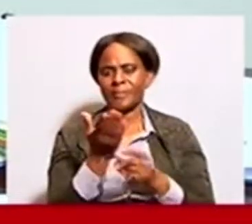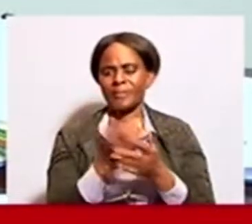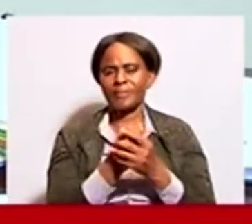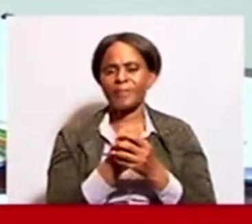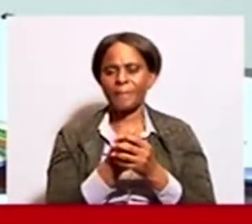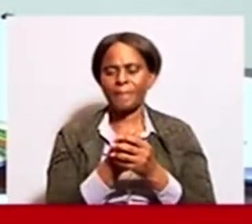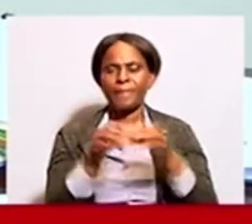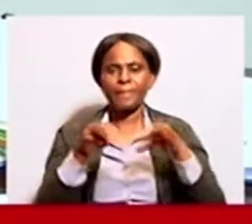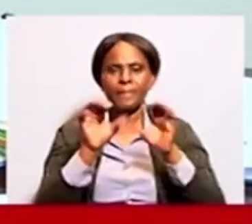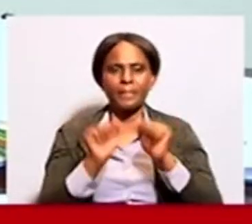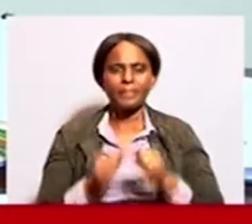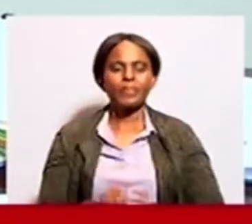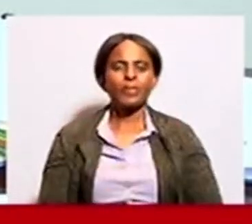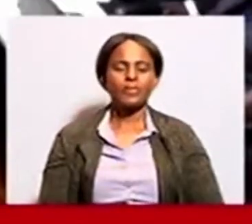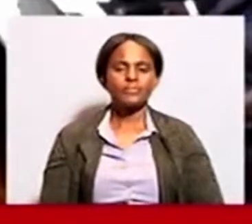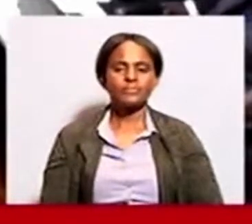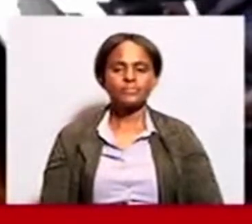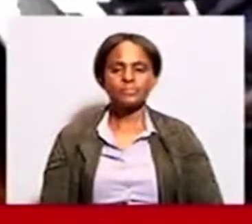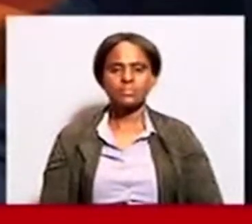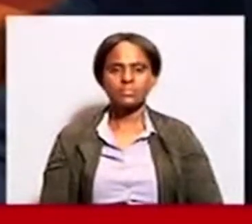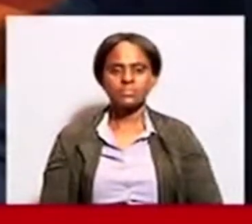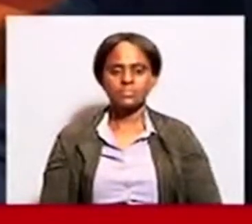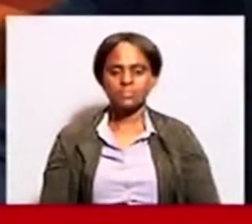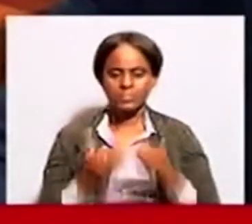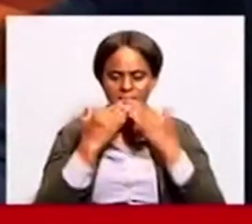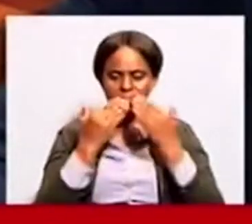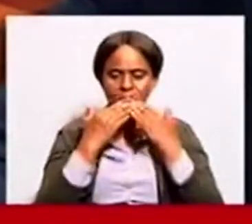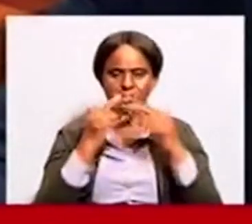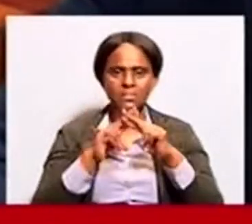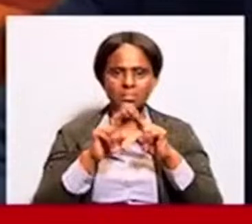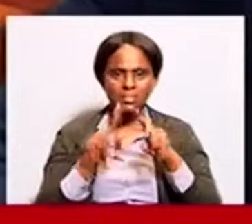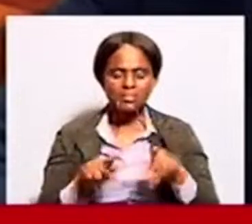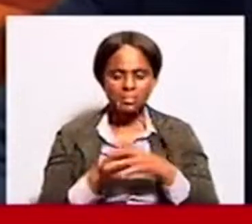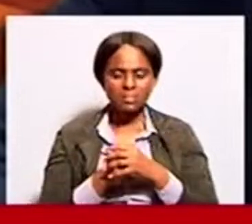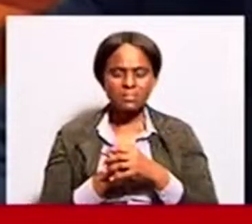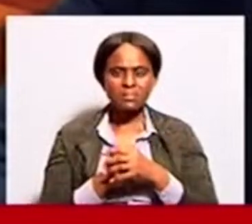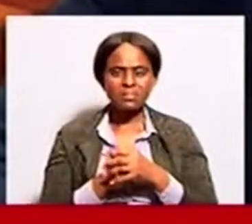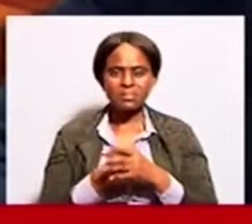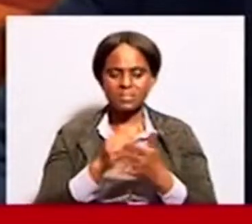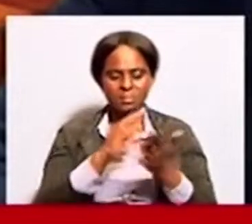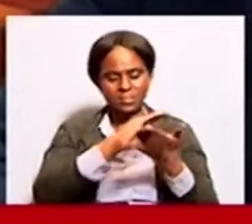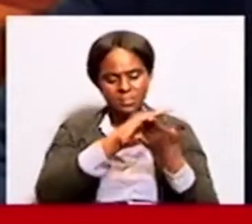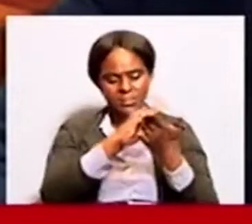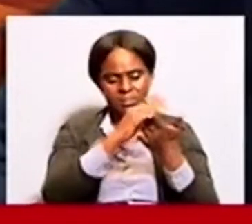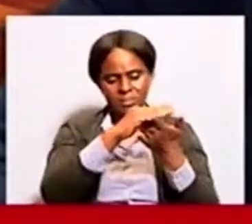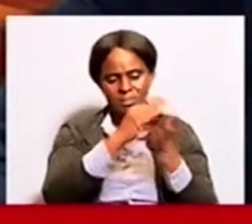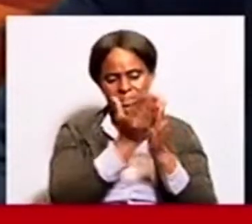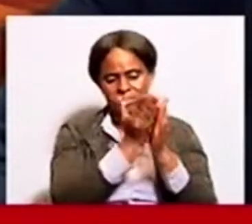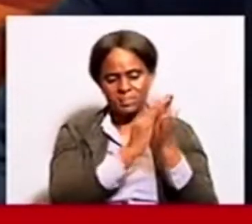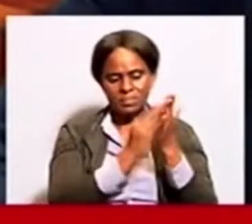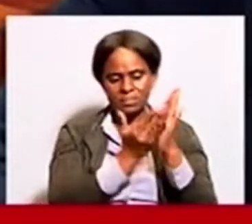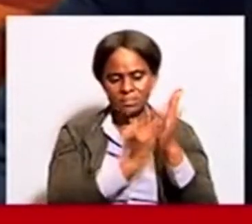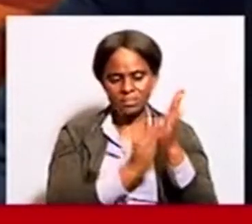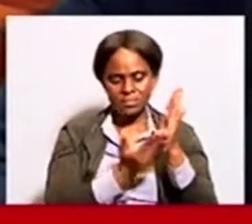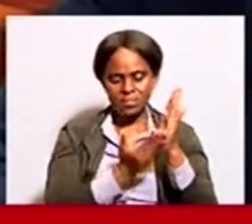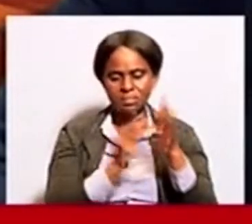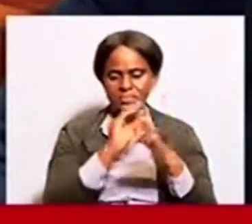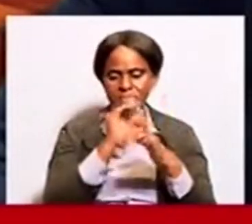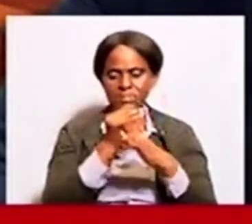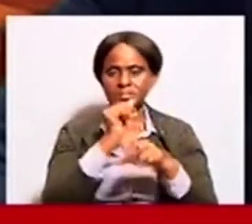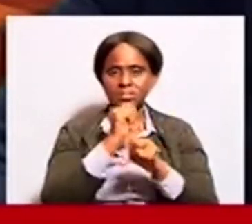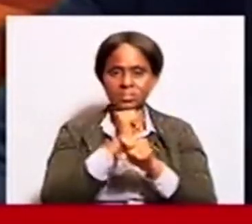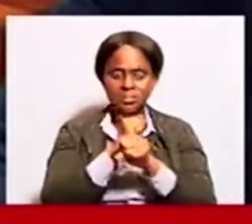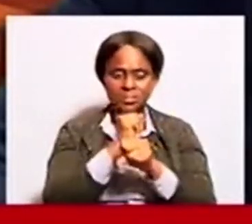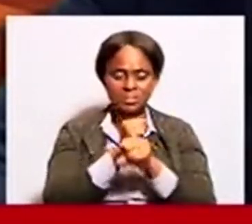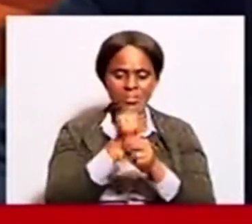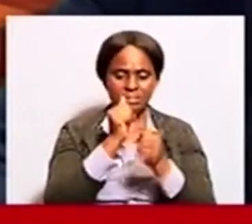Go ahead. Thank you very much, Chair. So the cracks, or rather the poor workmanship that was noted, mostly was due